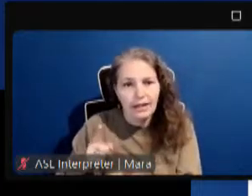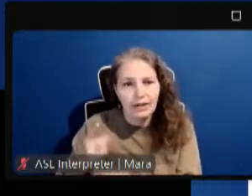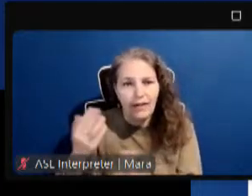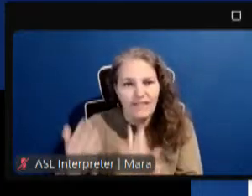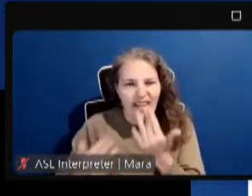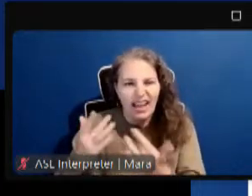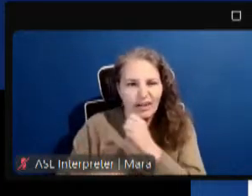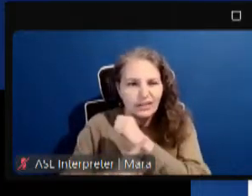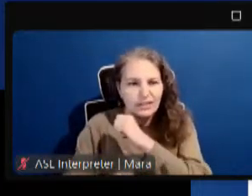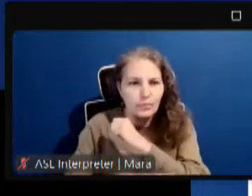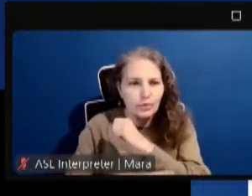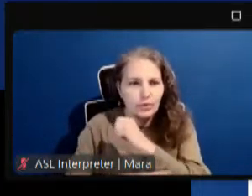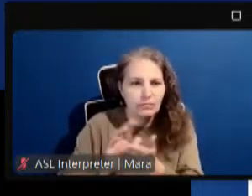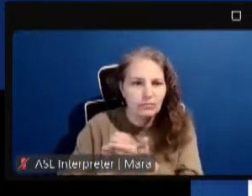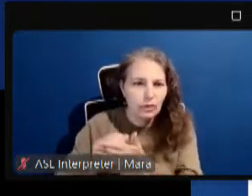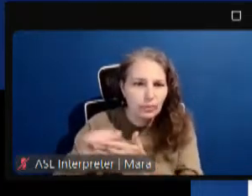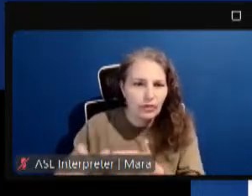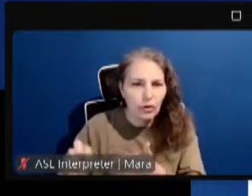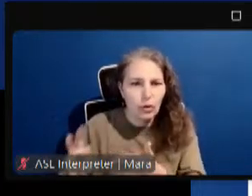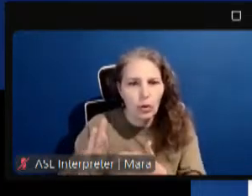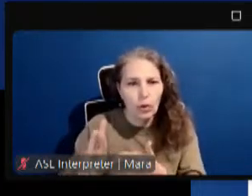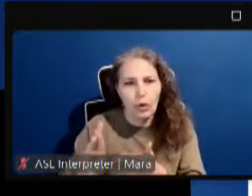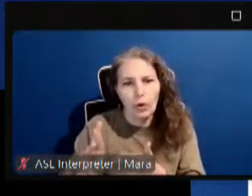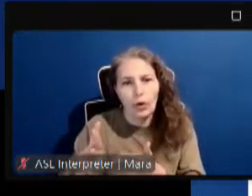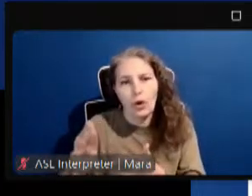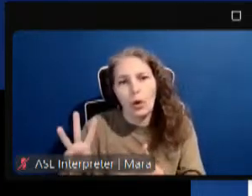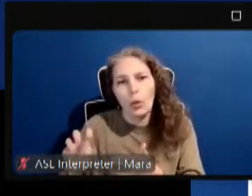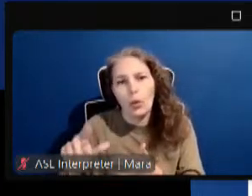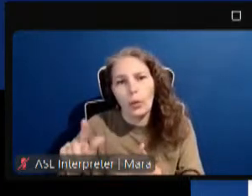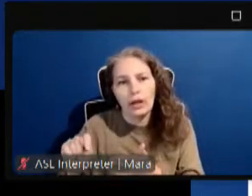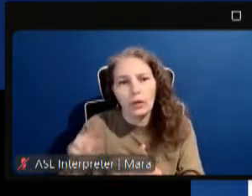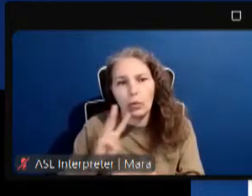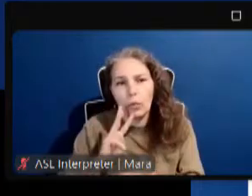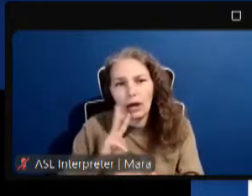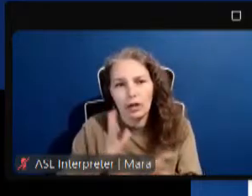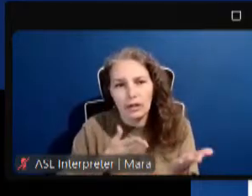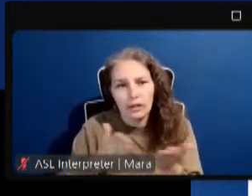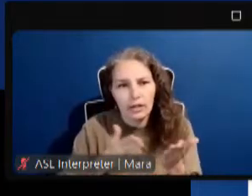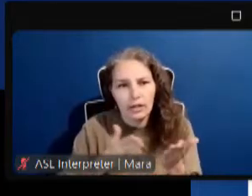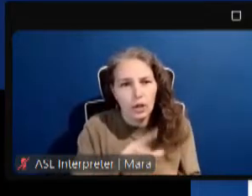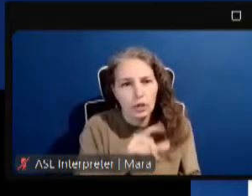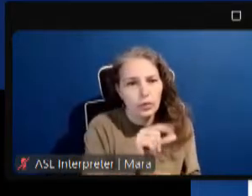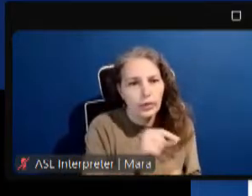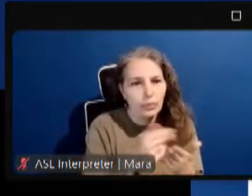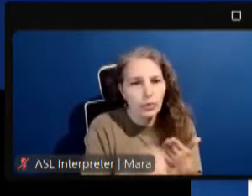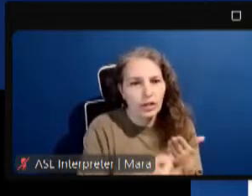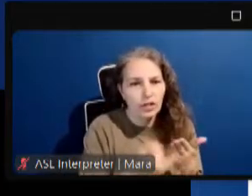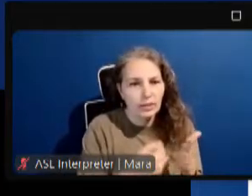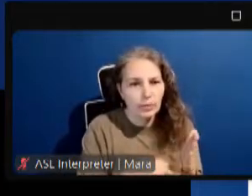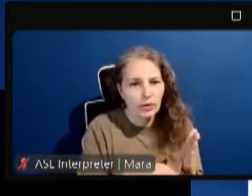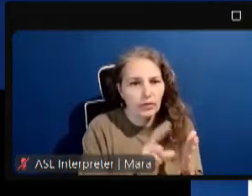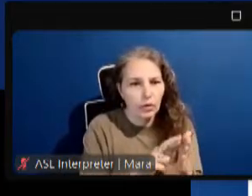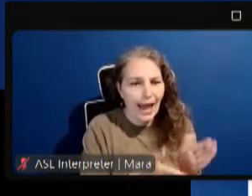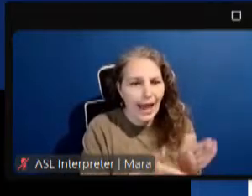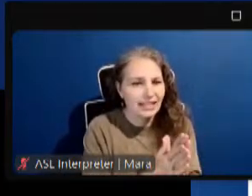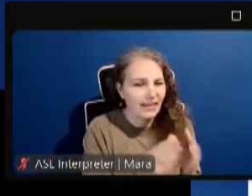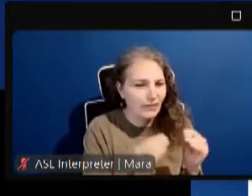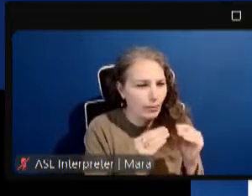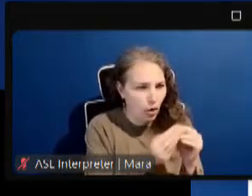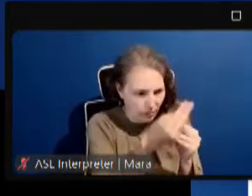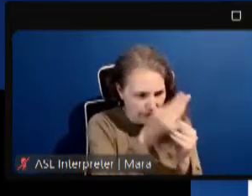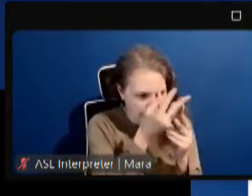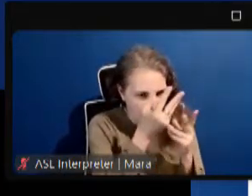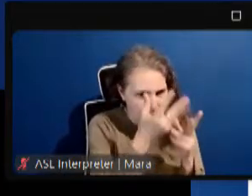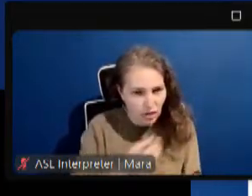service. 20 projects have been reviewed and returned to the applicant with requests for more information. 12 plans